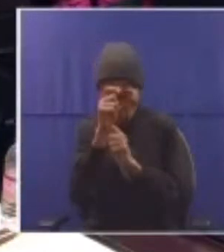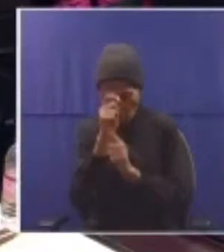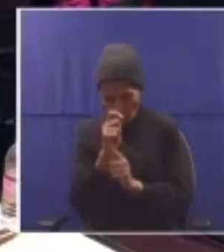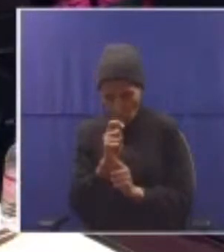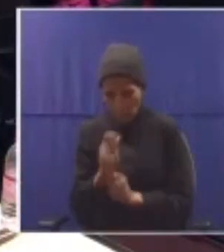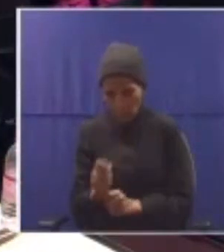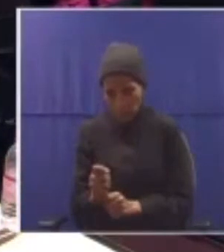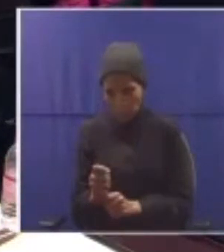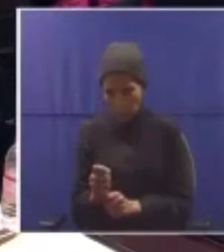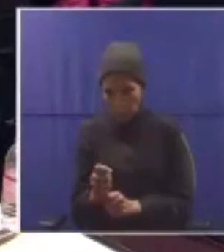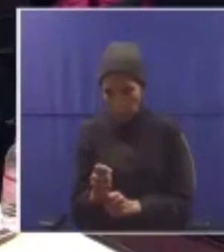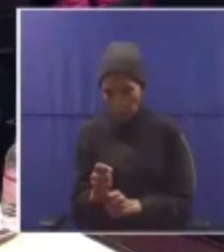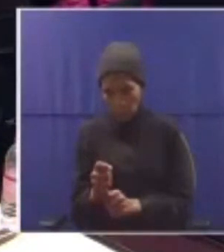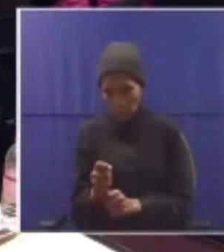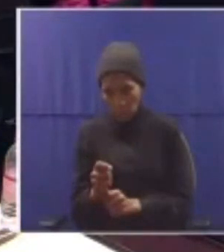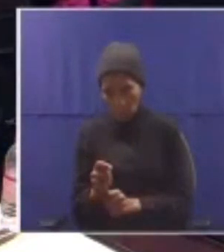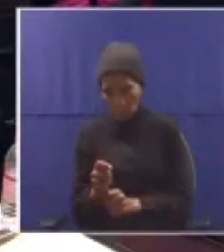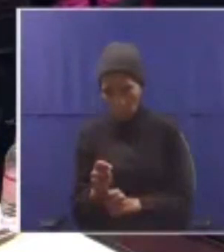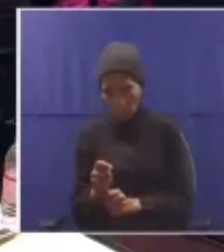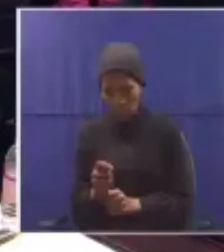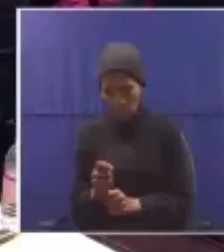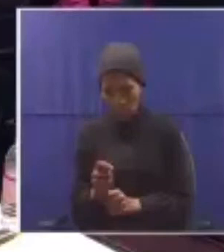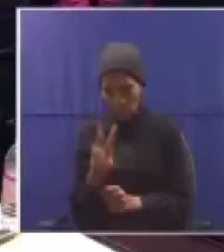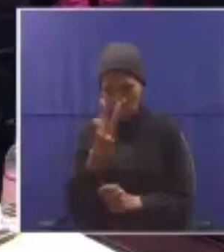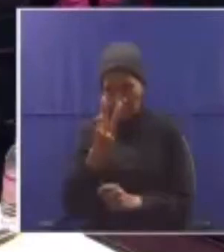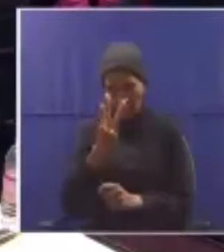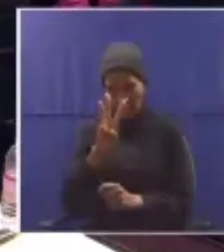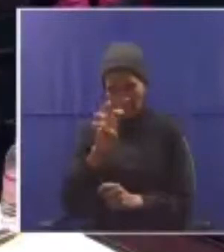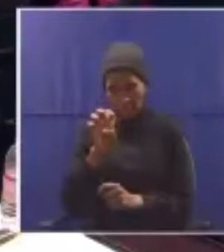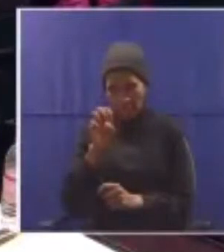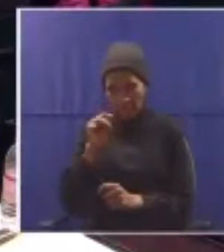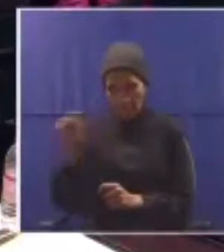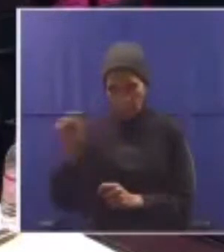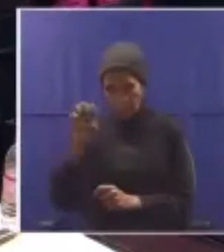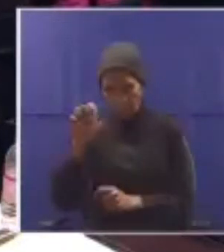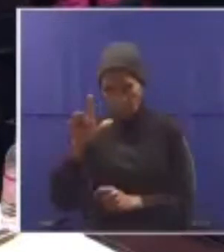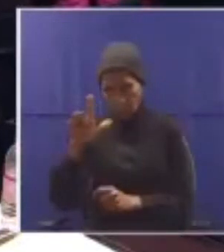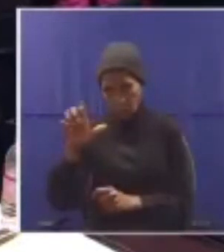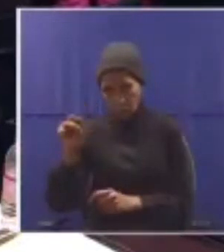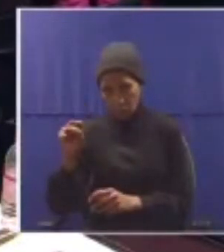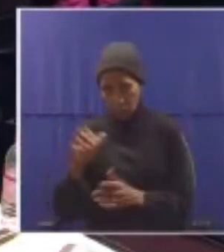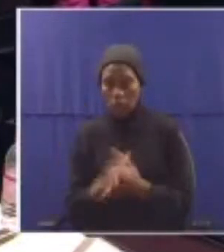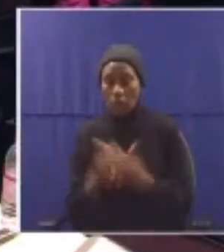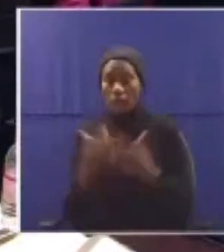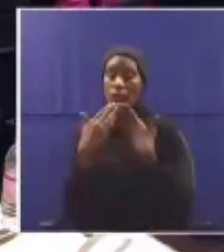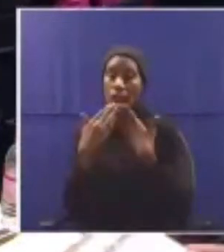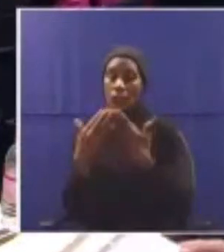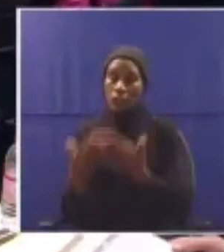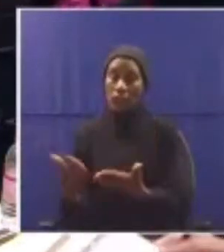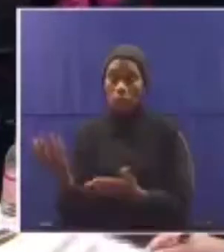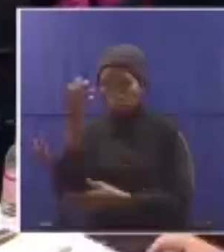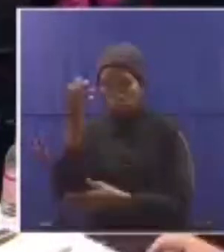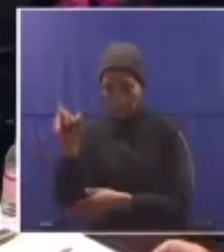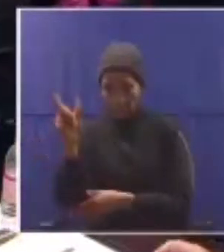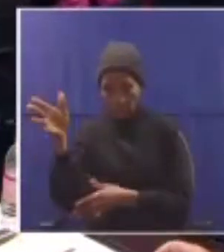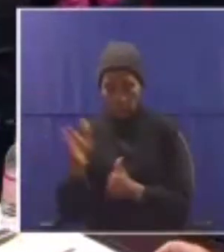Honorable W.W. Wessels. Thank you, Honorable